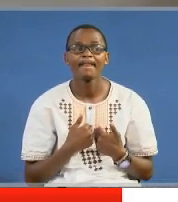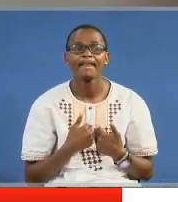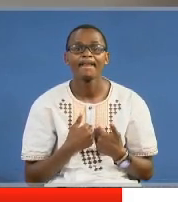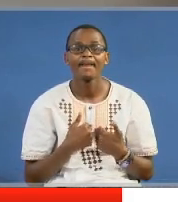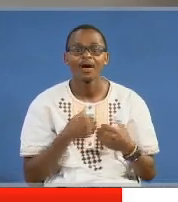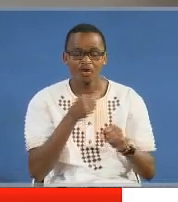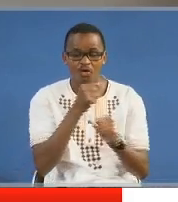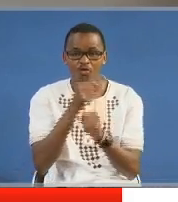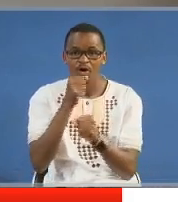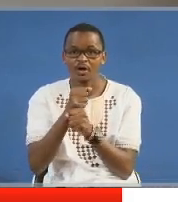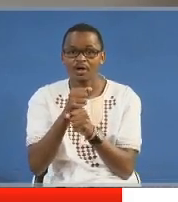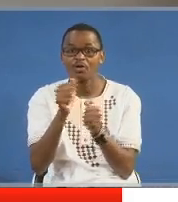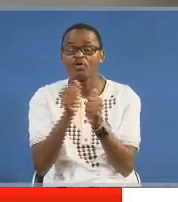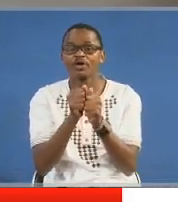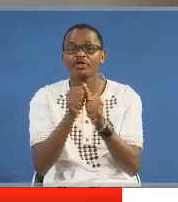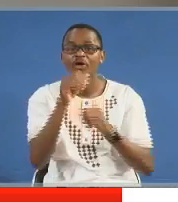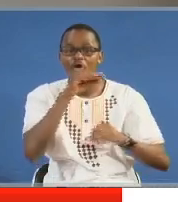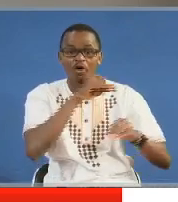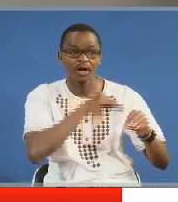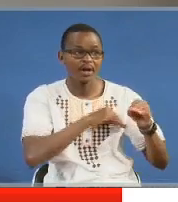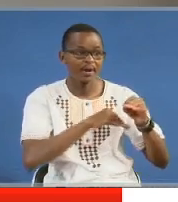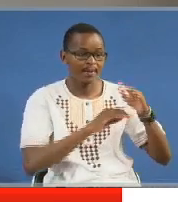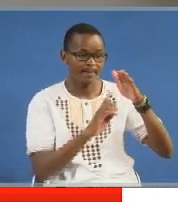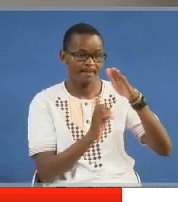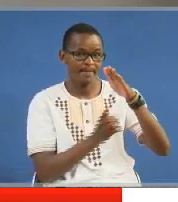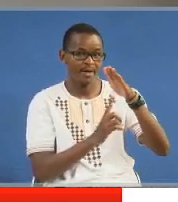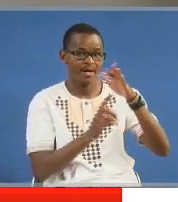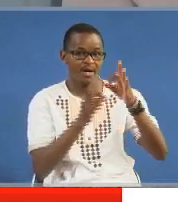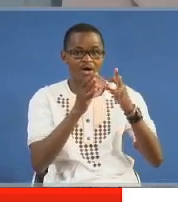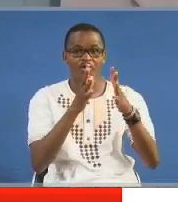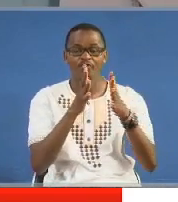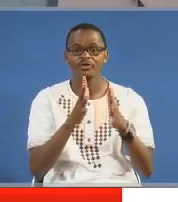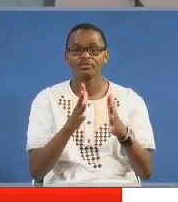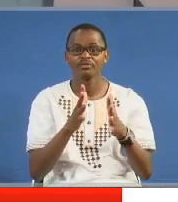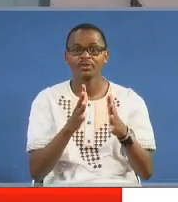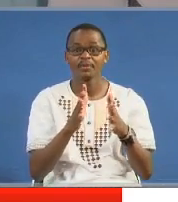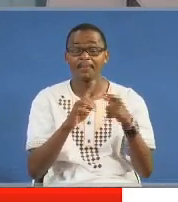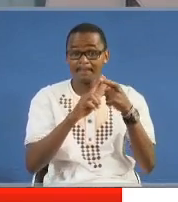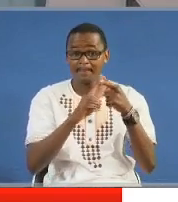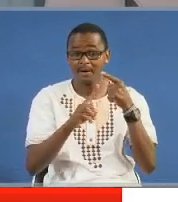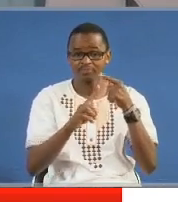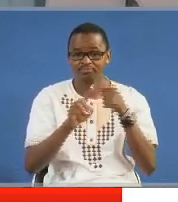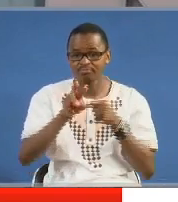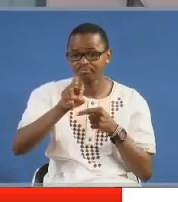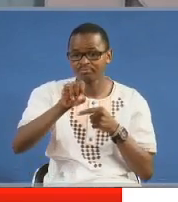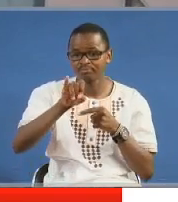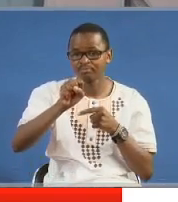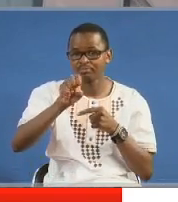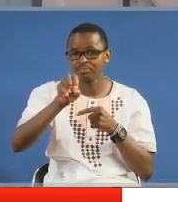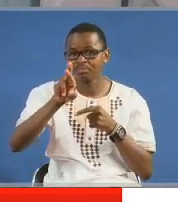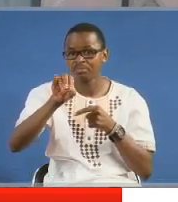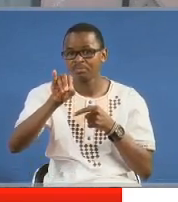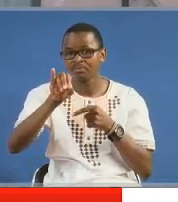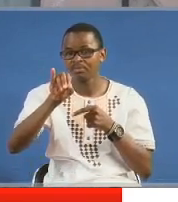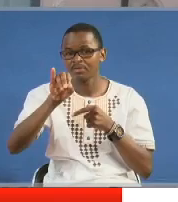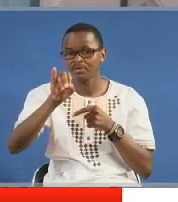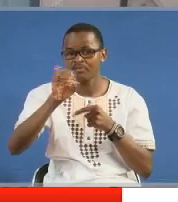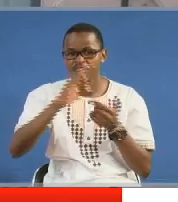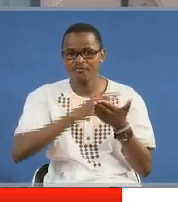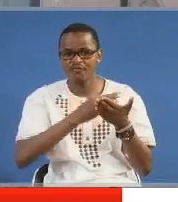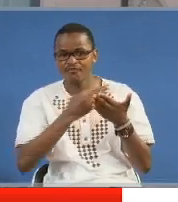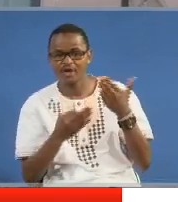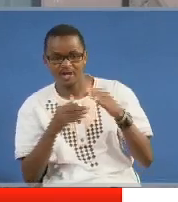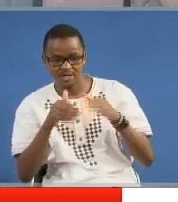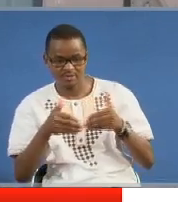to deal with these corrupt ministry officials. However, Misori accused the government of miserably failing